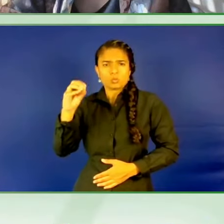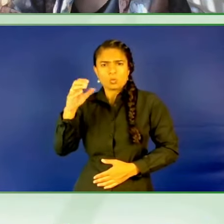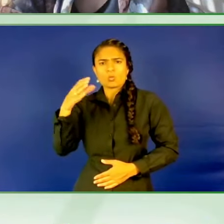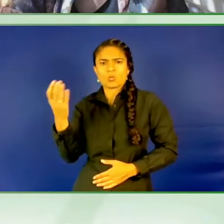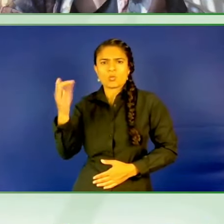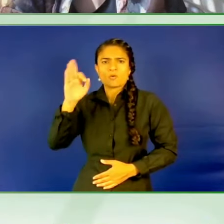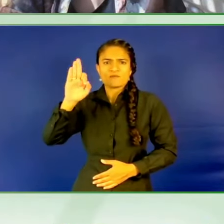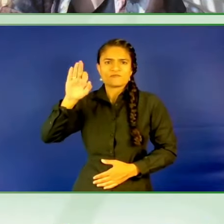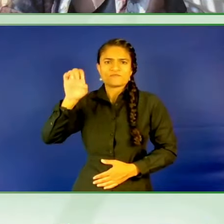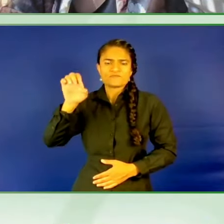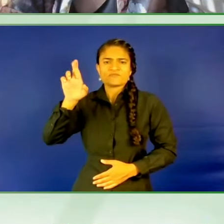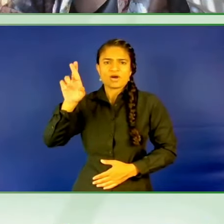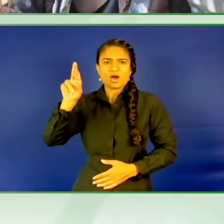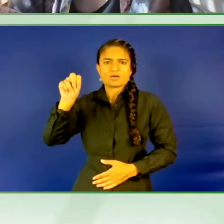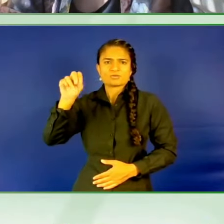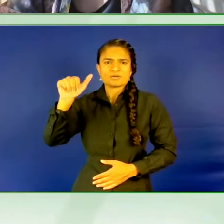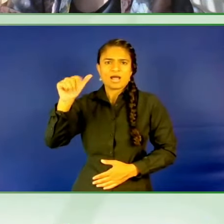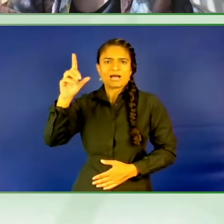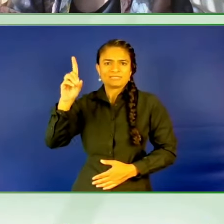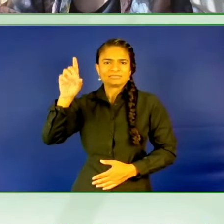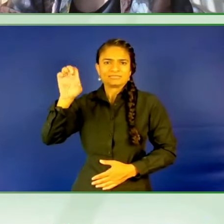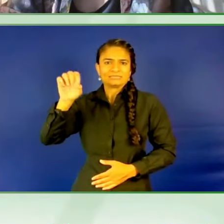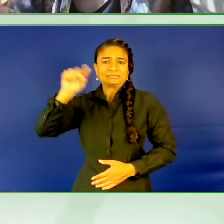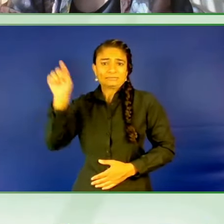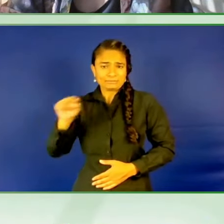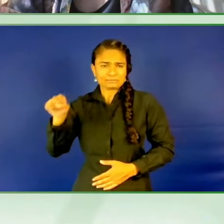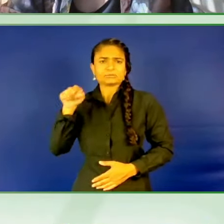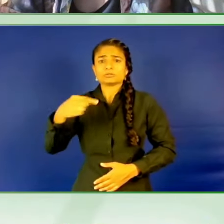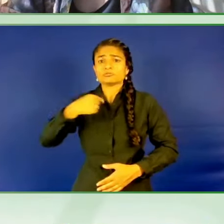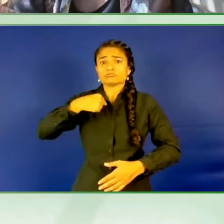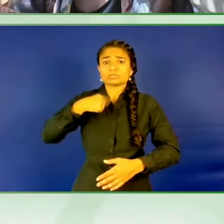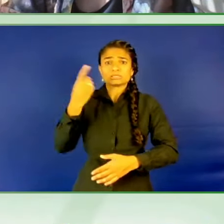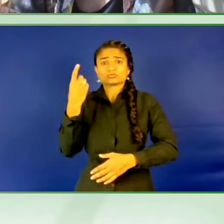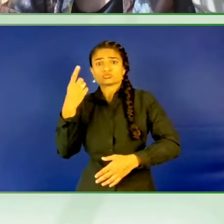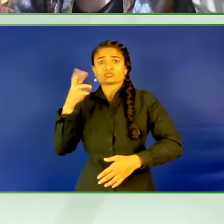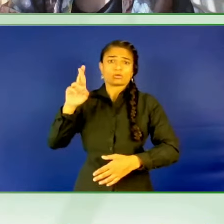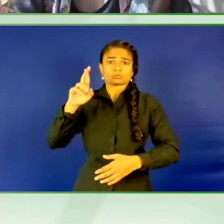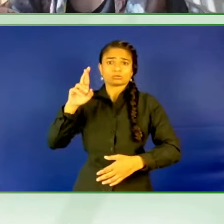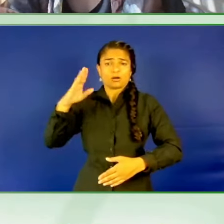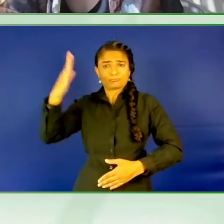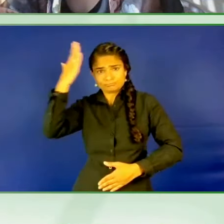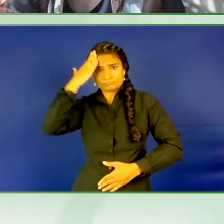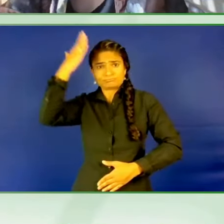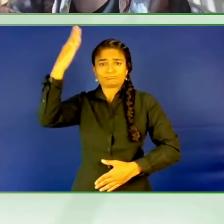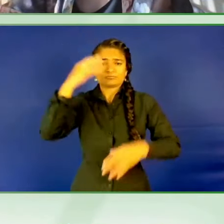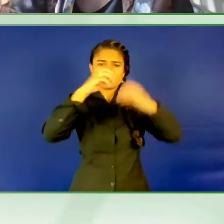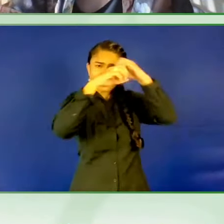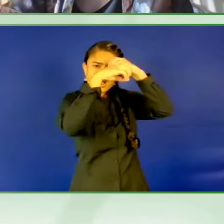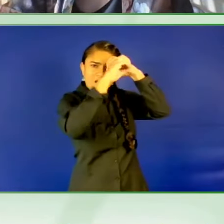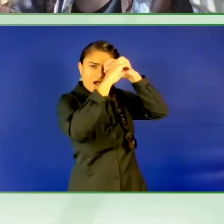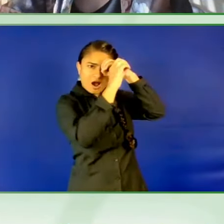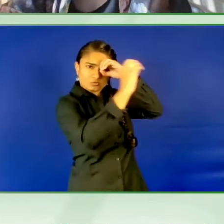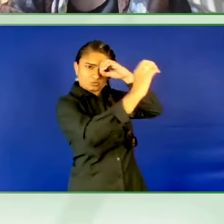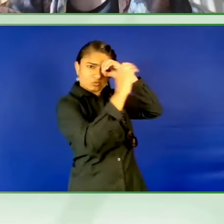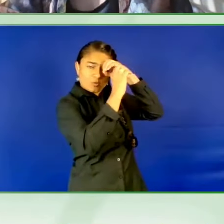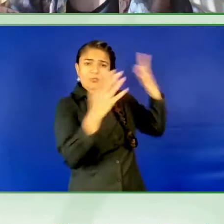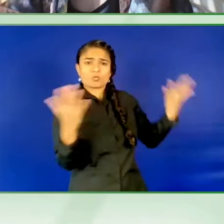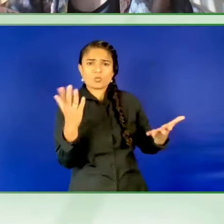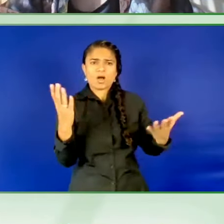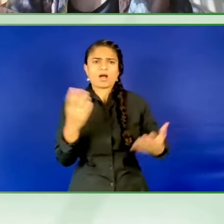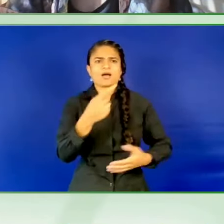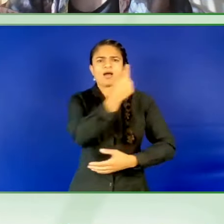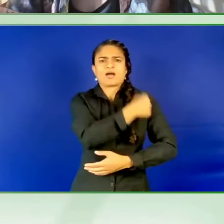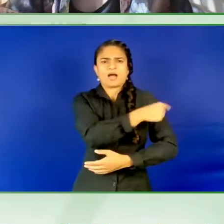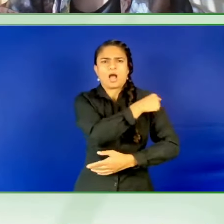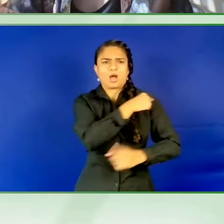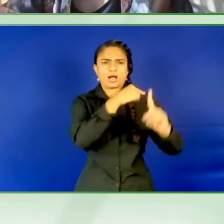astronomy accessible to everyone. I'm also part of the Chilean Astronomía Inclusiva group, coordinated by Erika. You